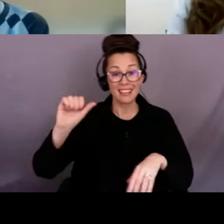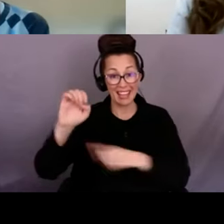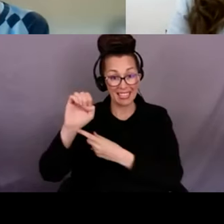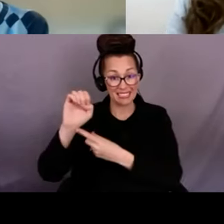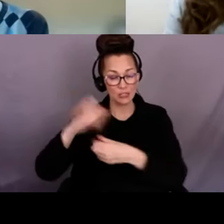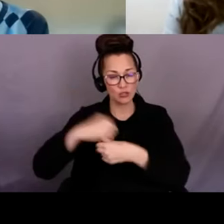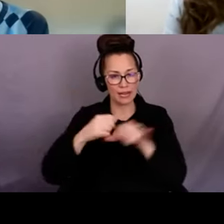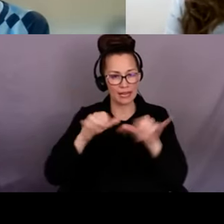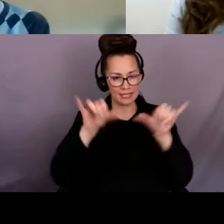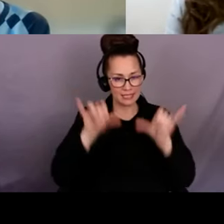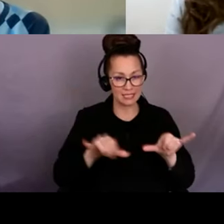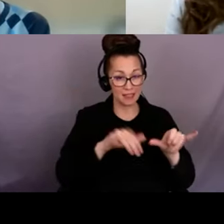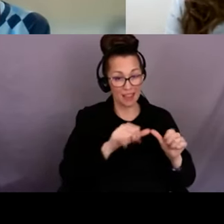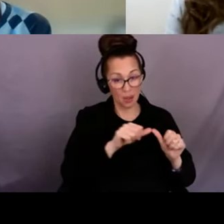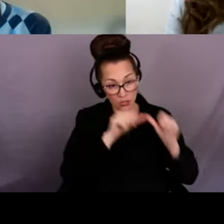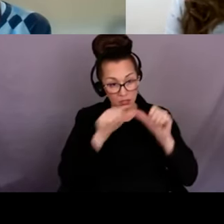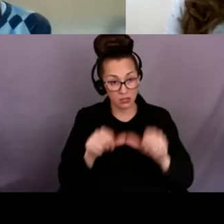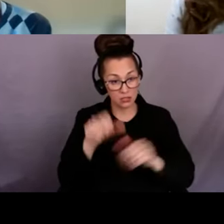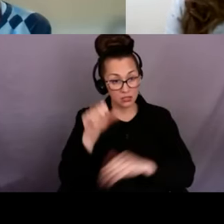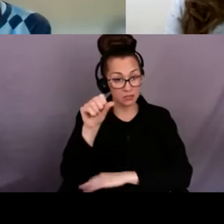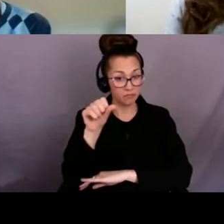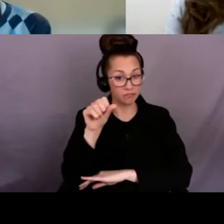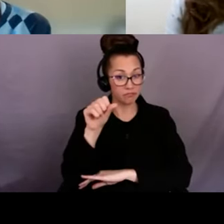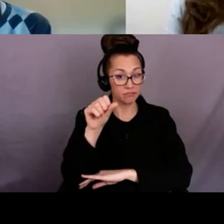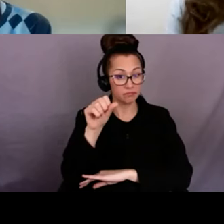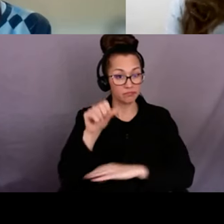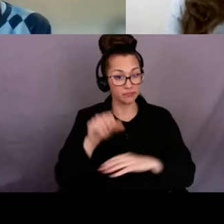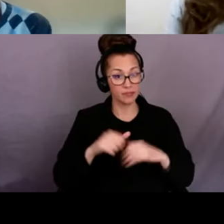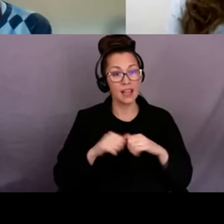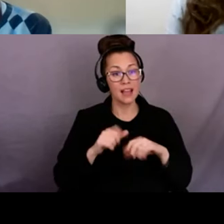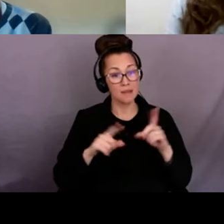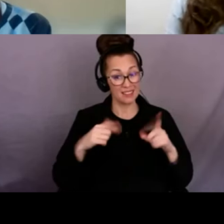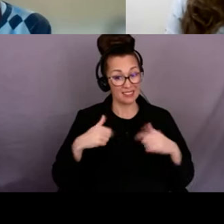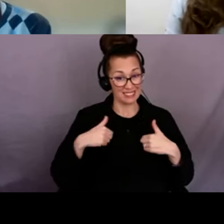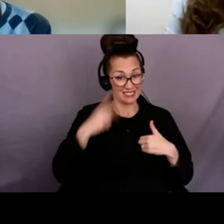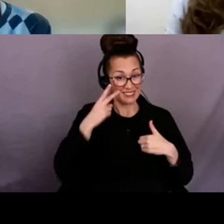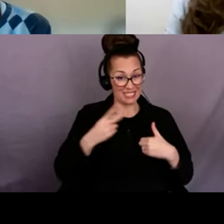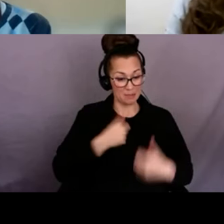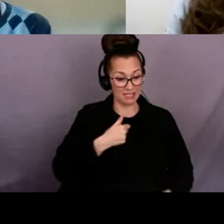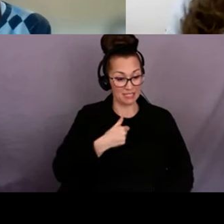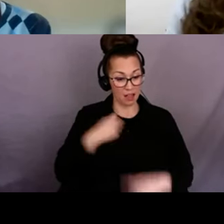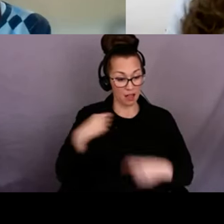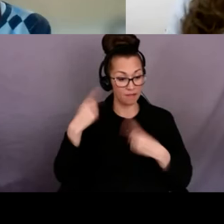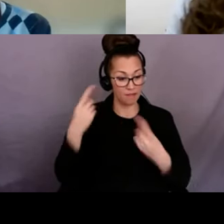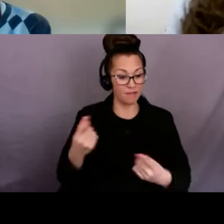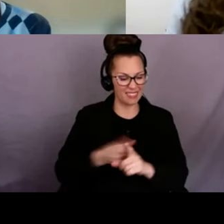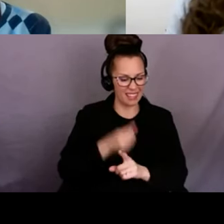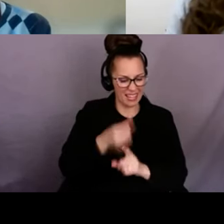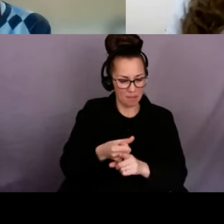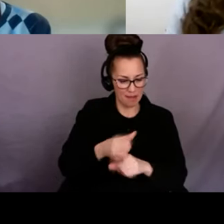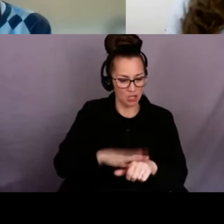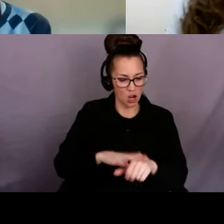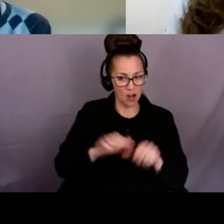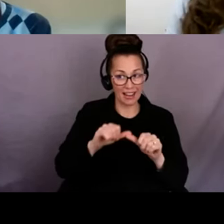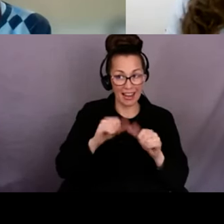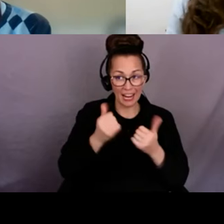and was, you know, rolling along. But, you know, I've seen over the years the impact on the agency and on the